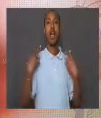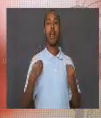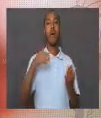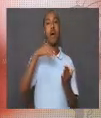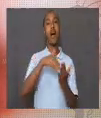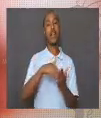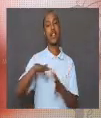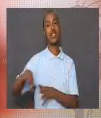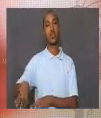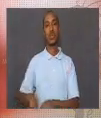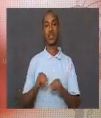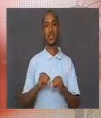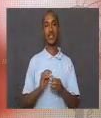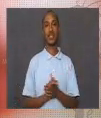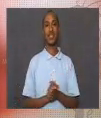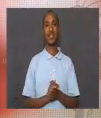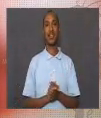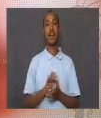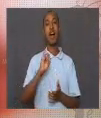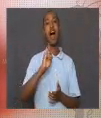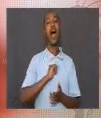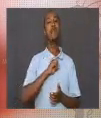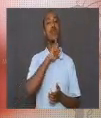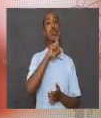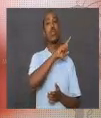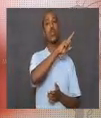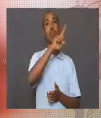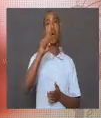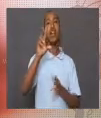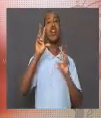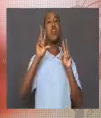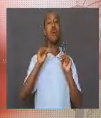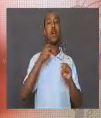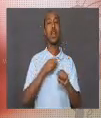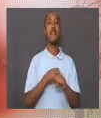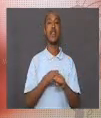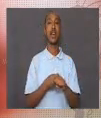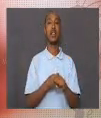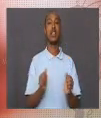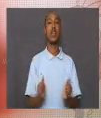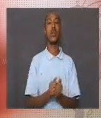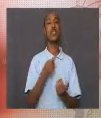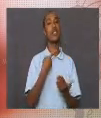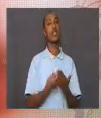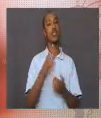Hello again, students. I am sure you had no difficulty with this